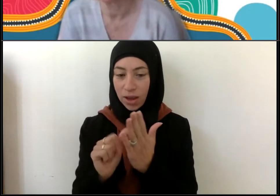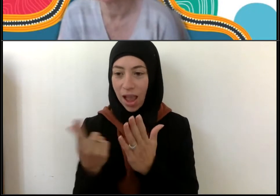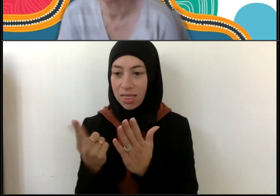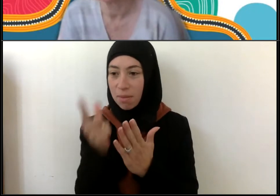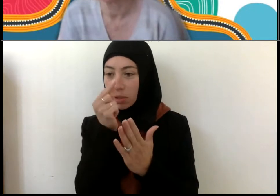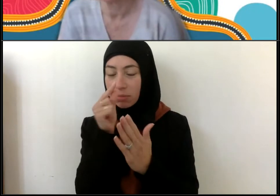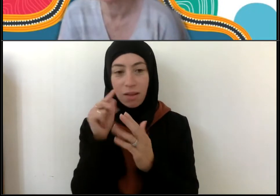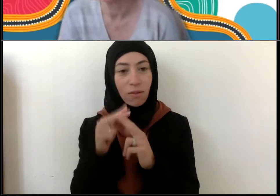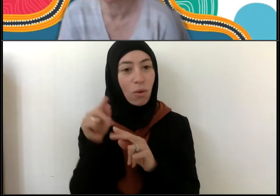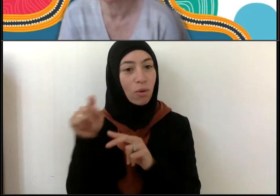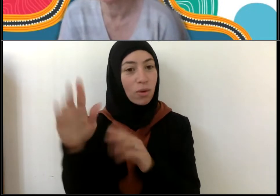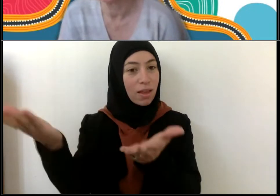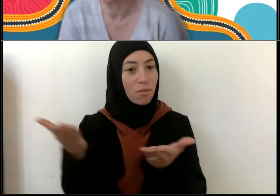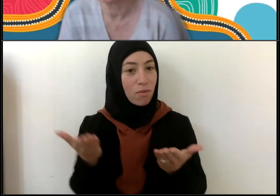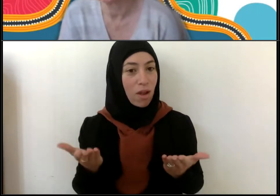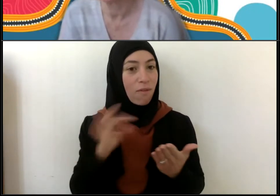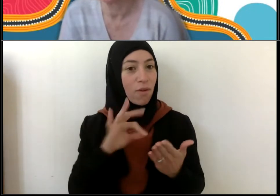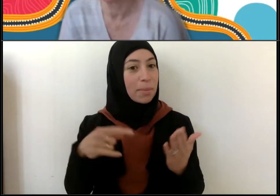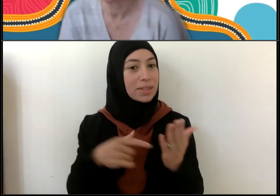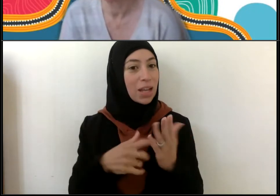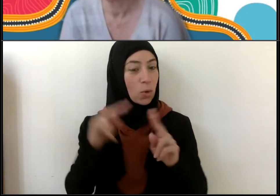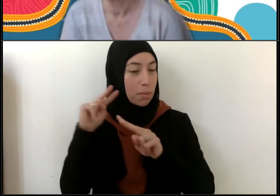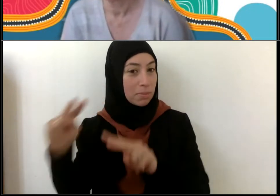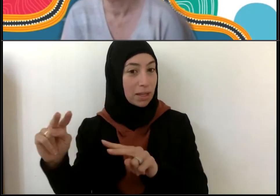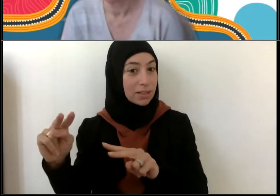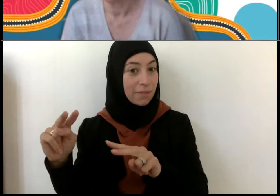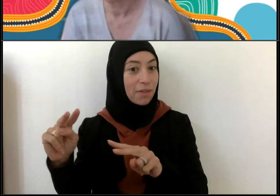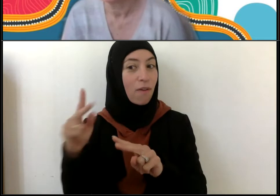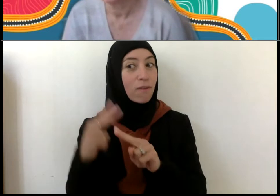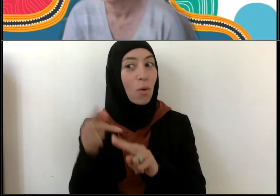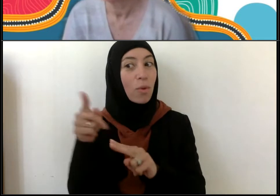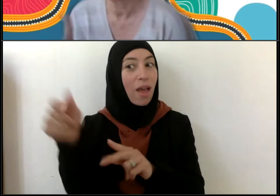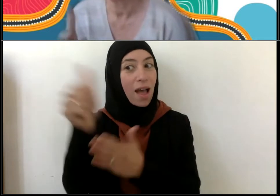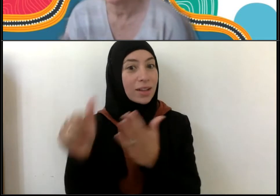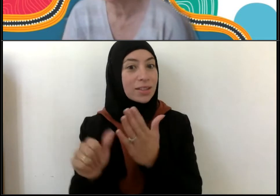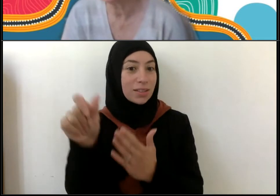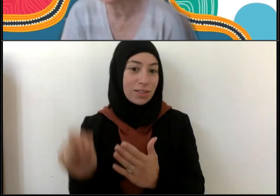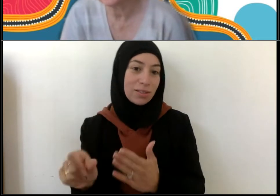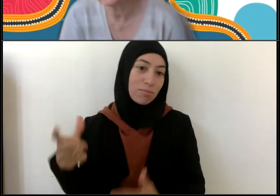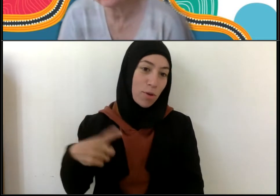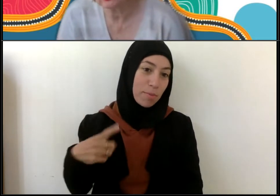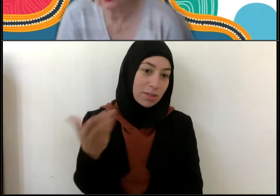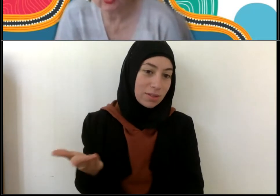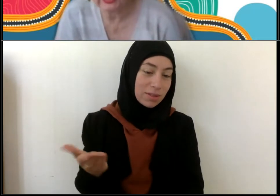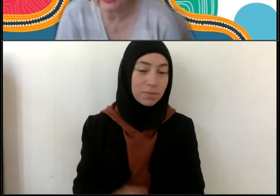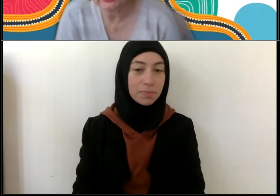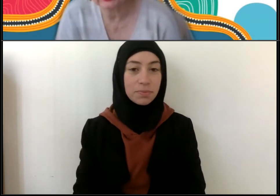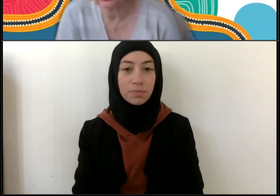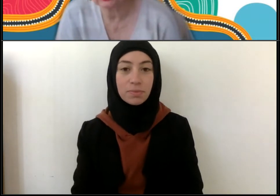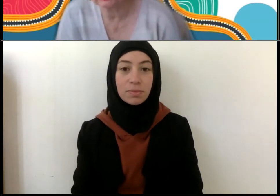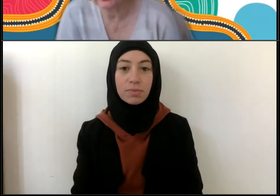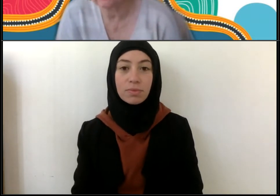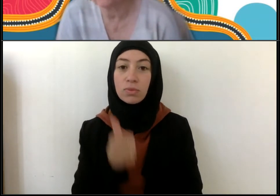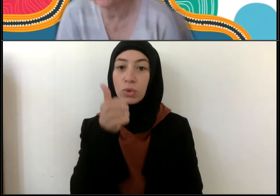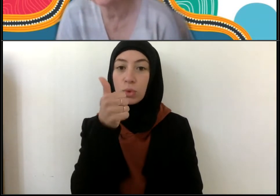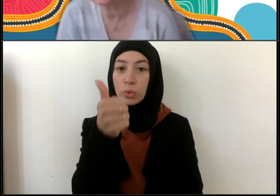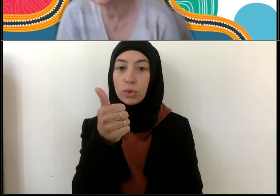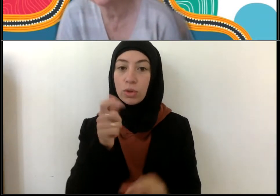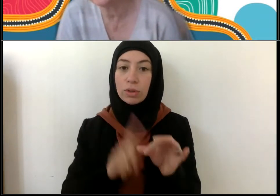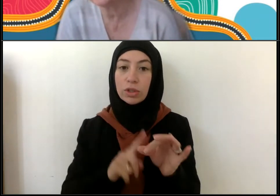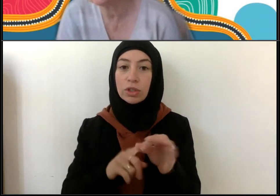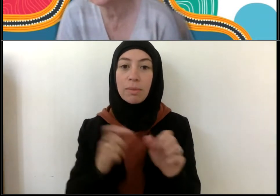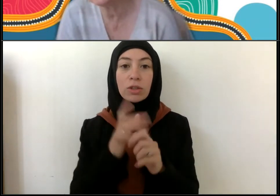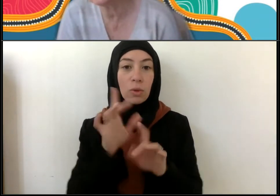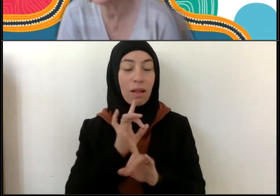possibilities from a technical perspective for the artist's sake. So, good question, a good call out. Actually, to clarify,